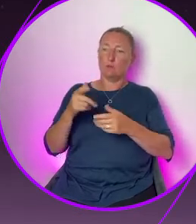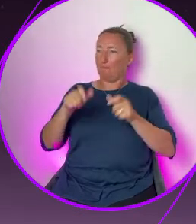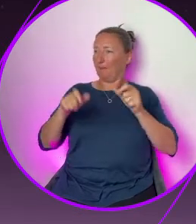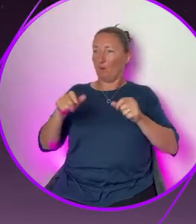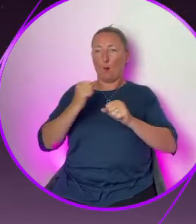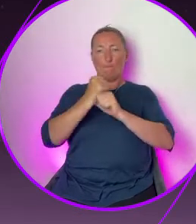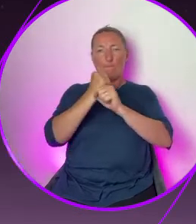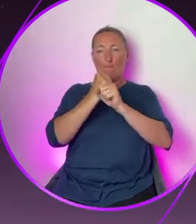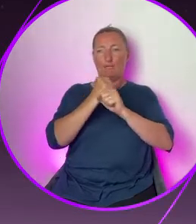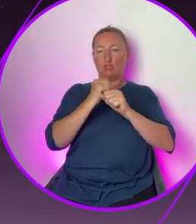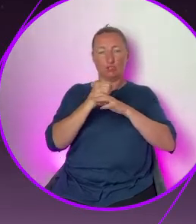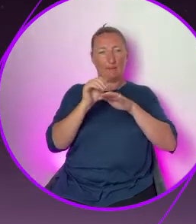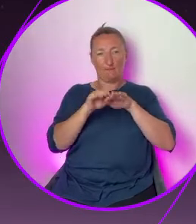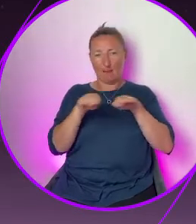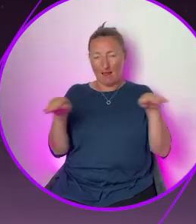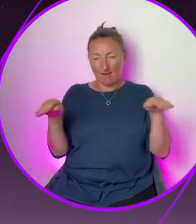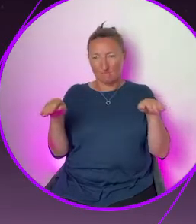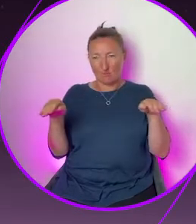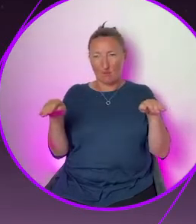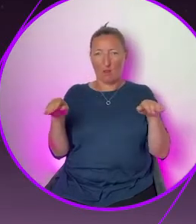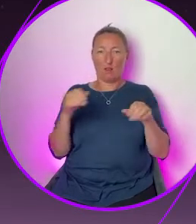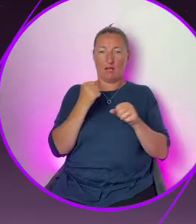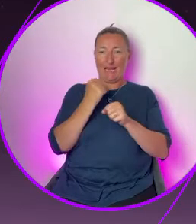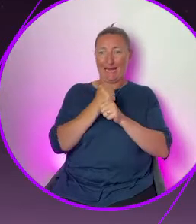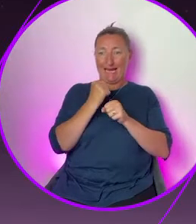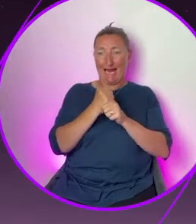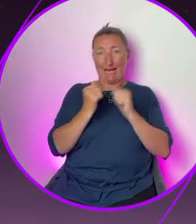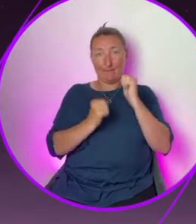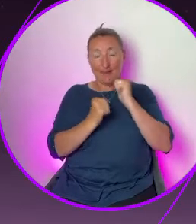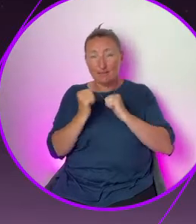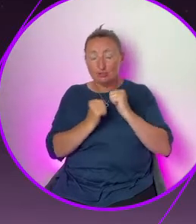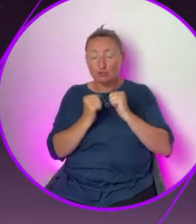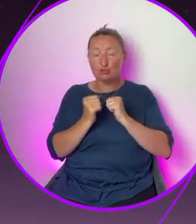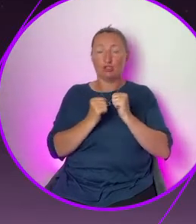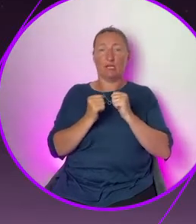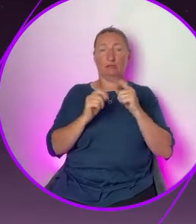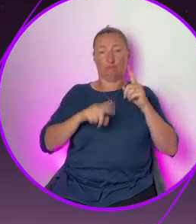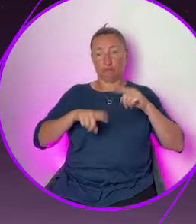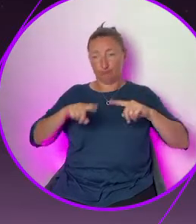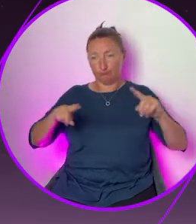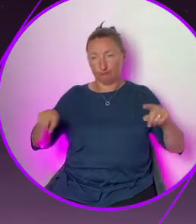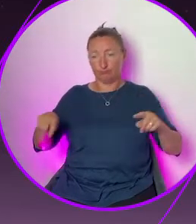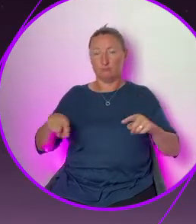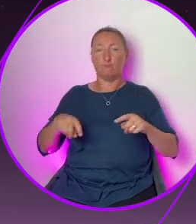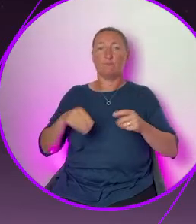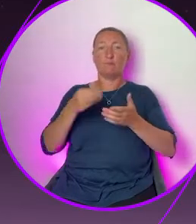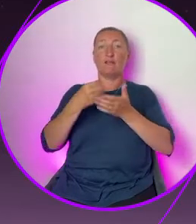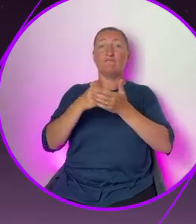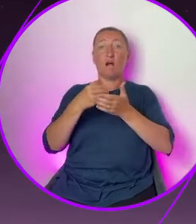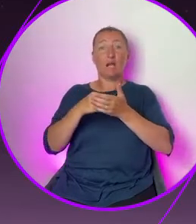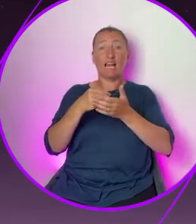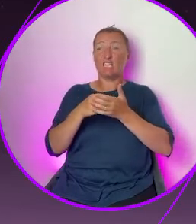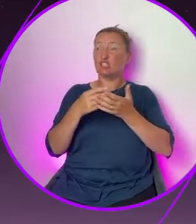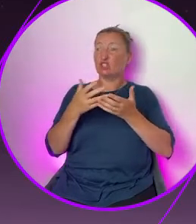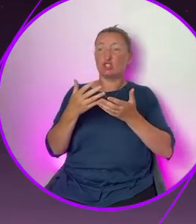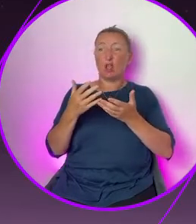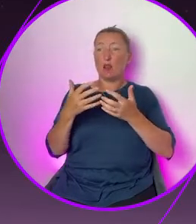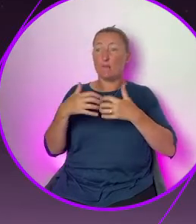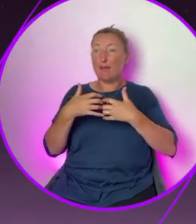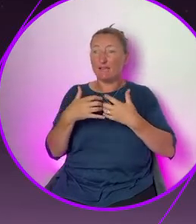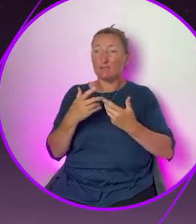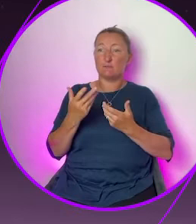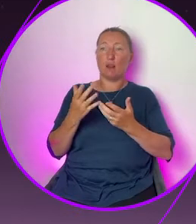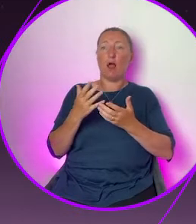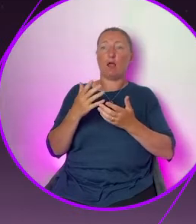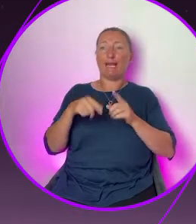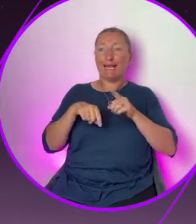the access to a multiplicity of tools such as game engines and many others, financial mechanisms such as Kickstarter and Patreon and Ko-Fi, as